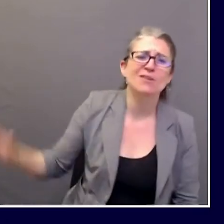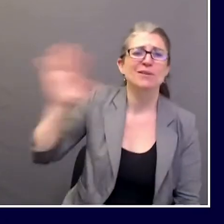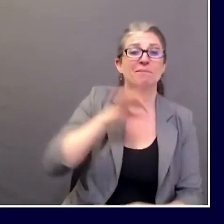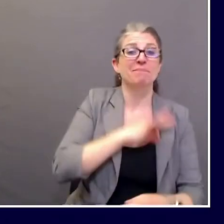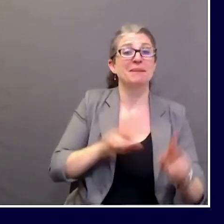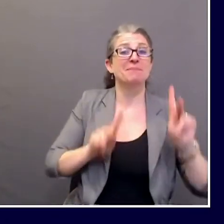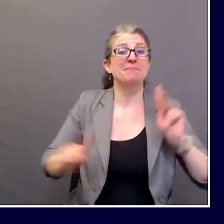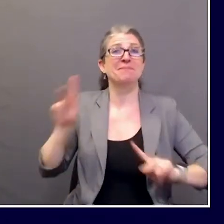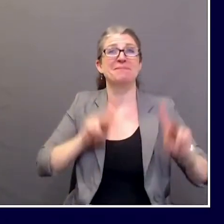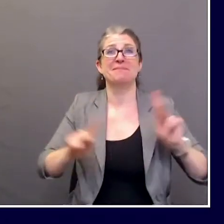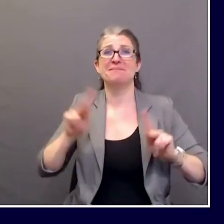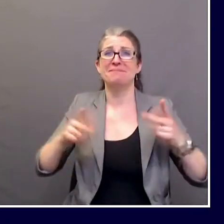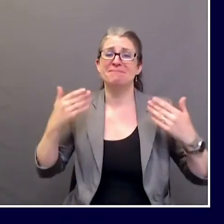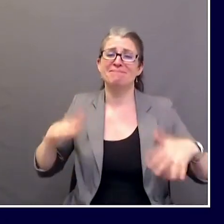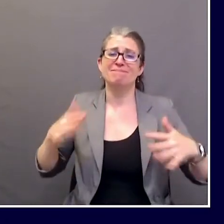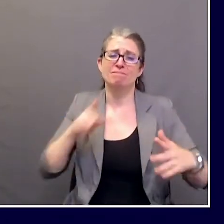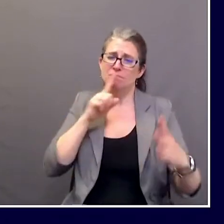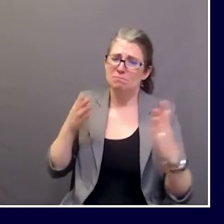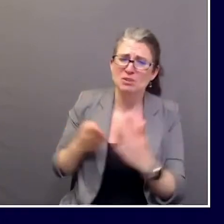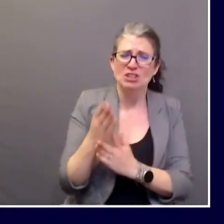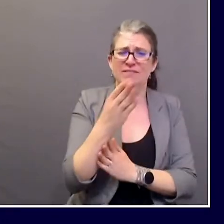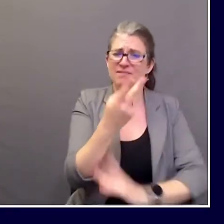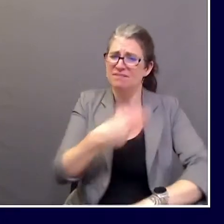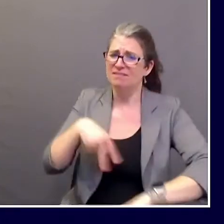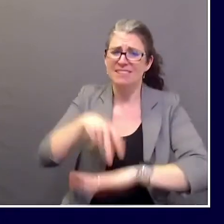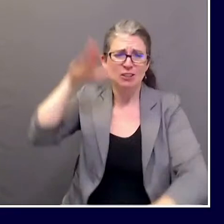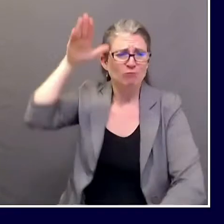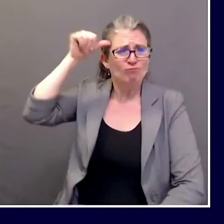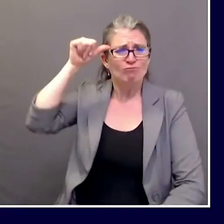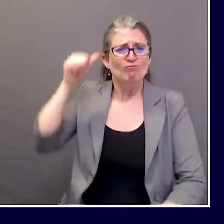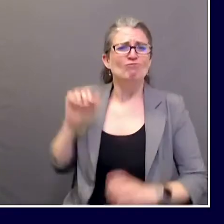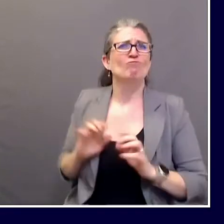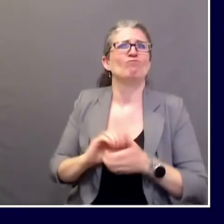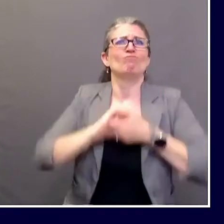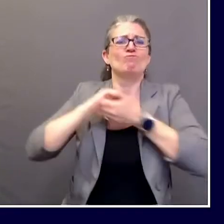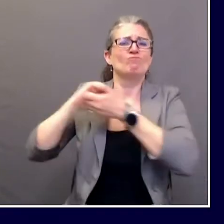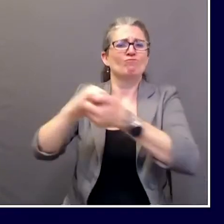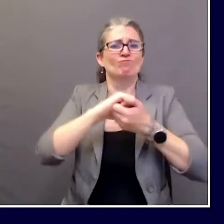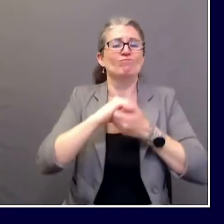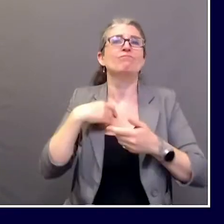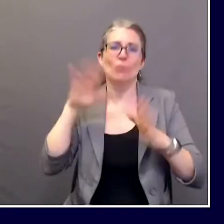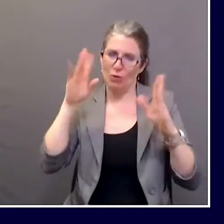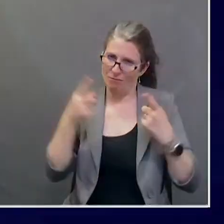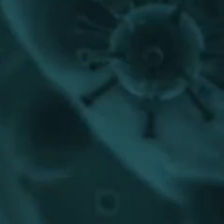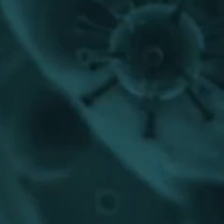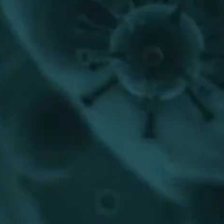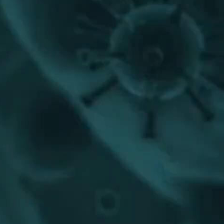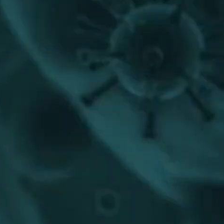Lambrou. We'll get through this together. Thank you very much, everyone. Have a good day.